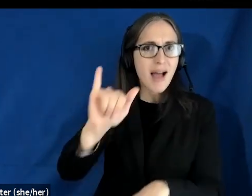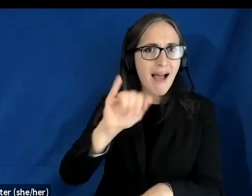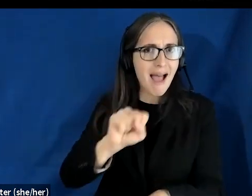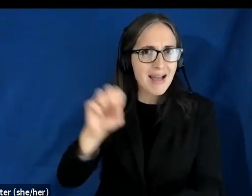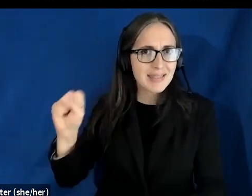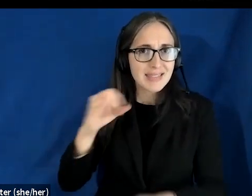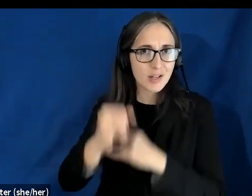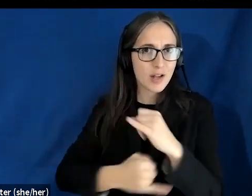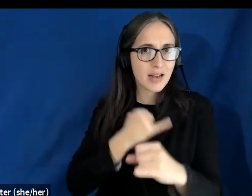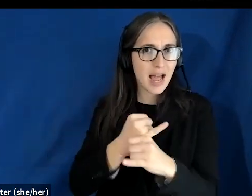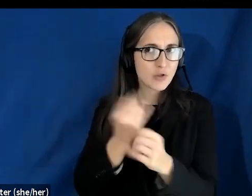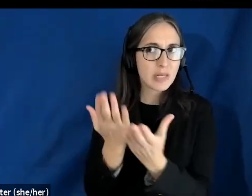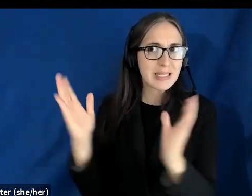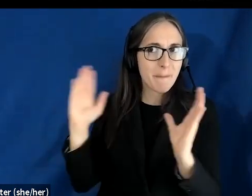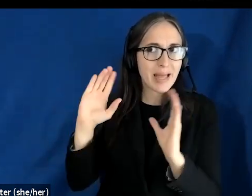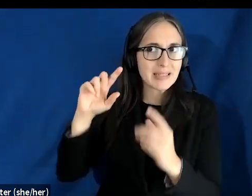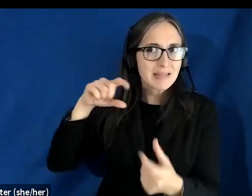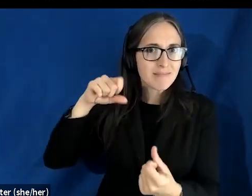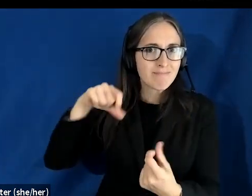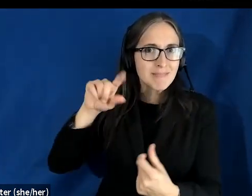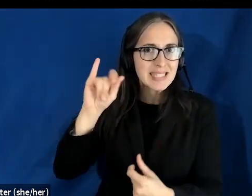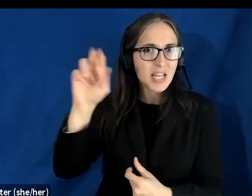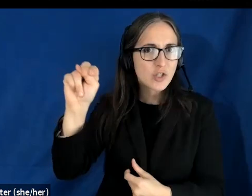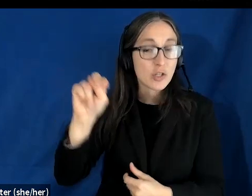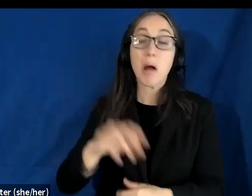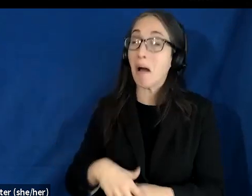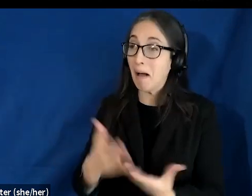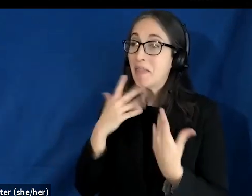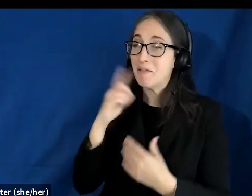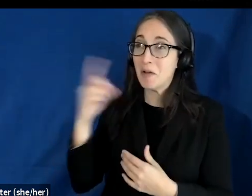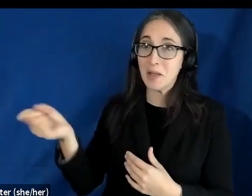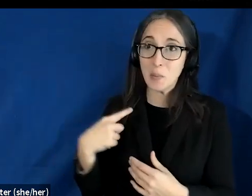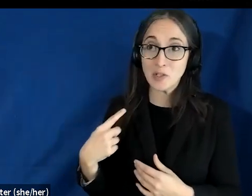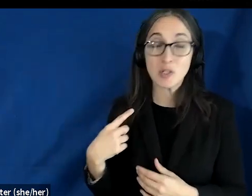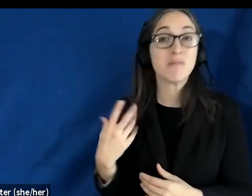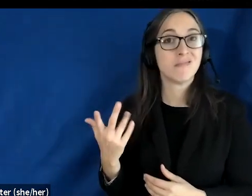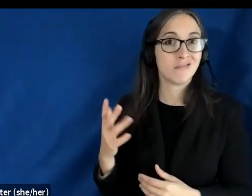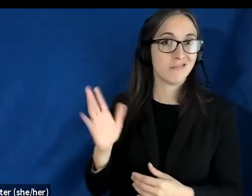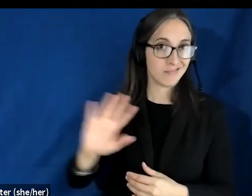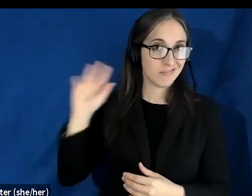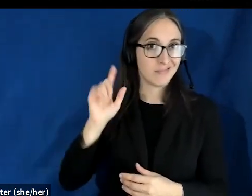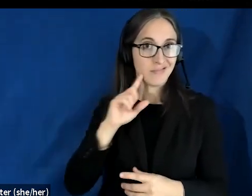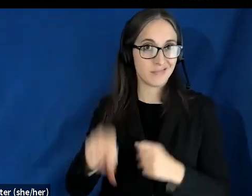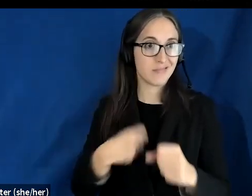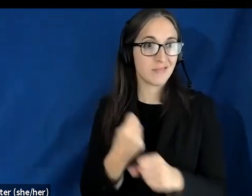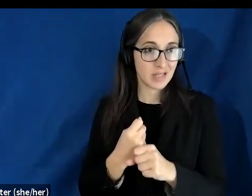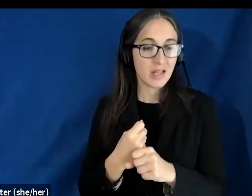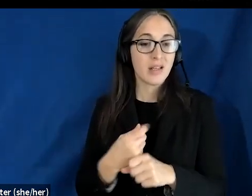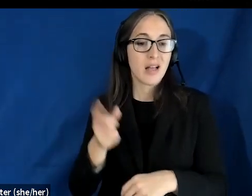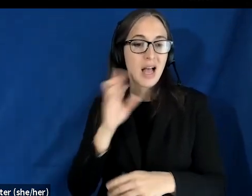Thank you so much, Adrian, for that question. Earlier this year, I participated in a Spacecom